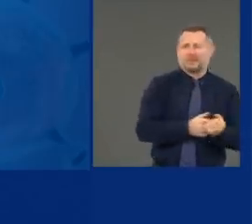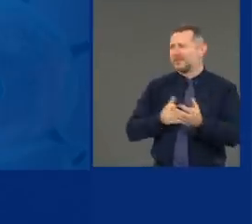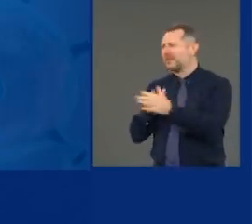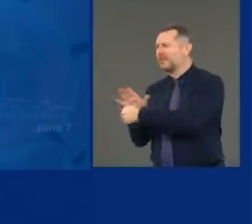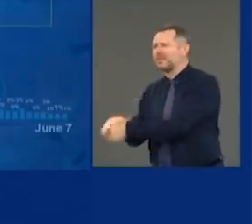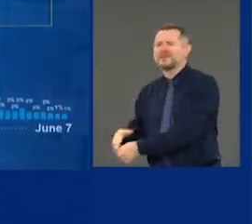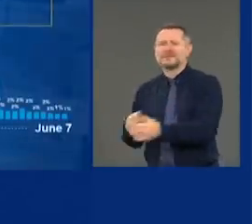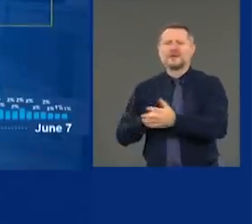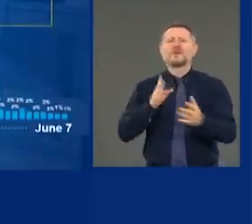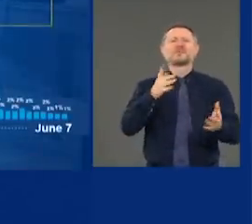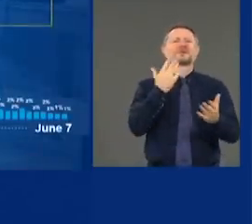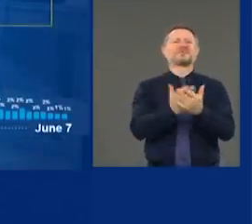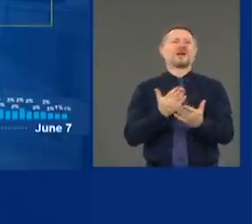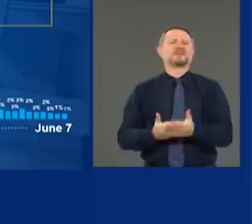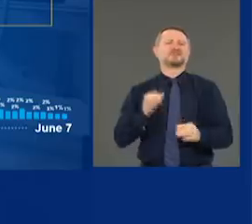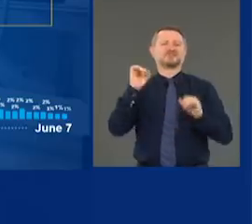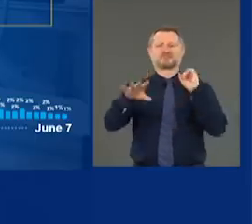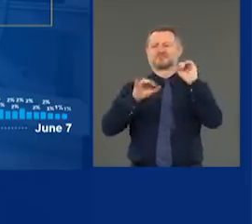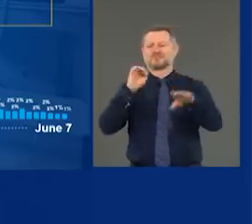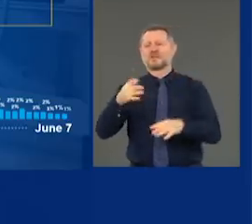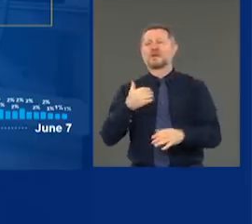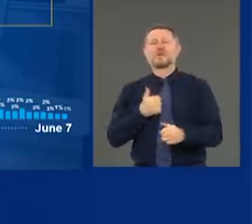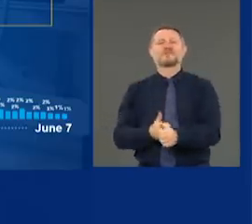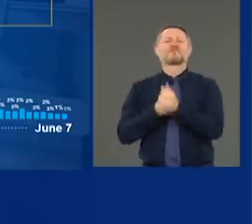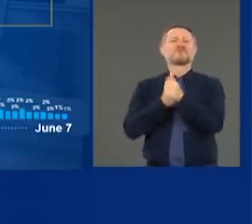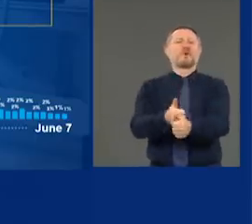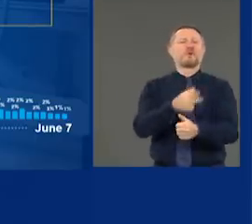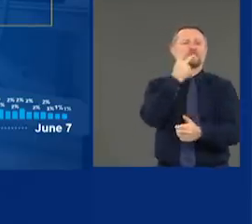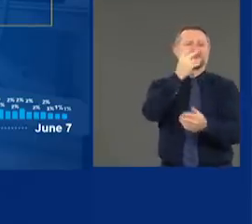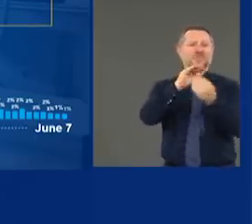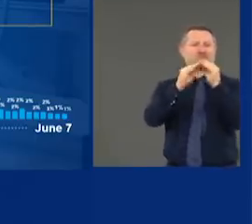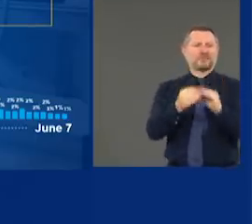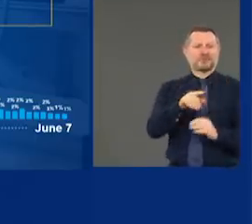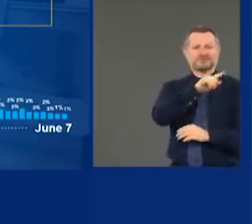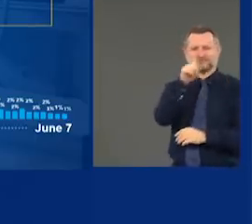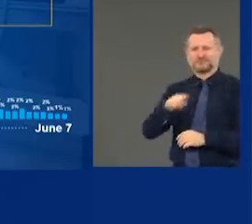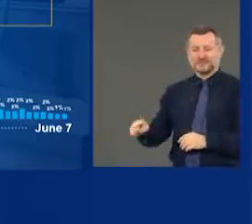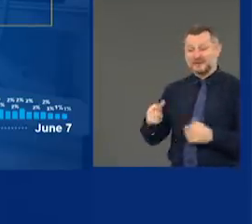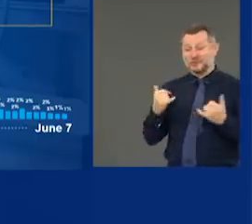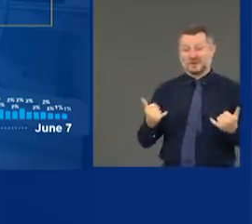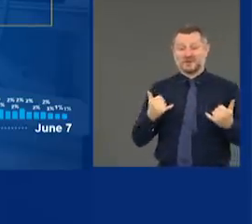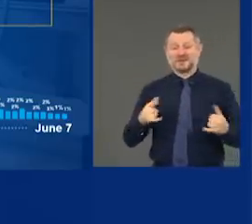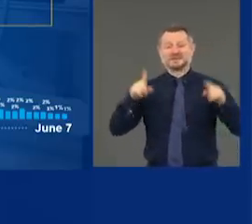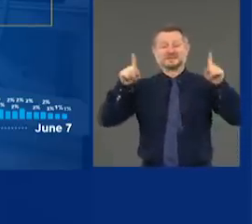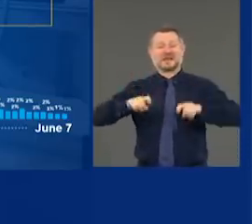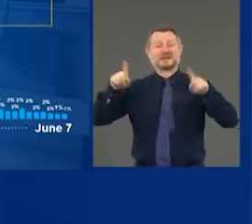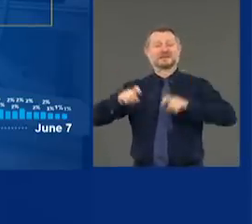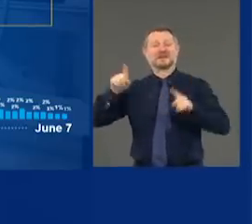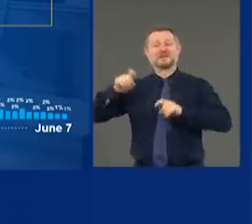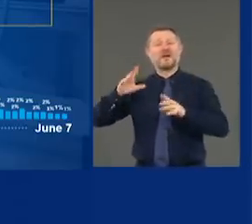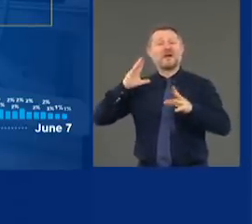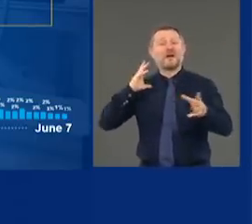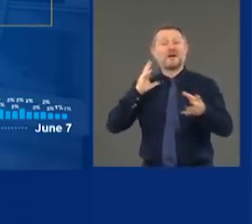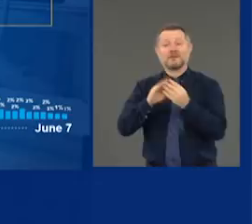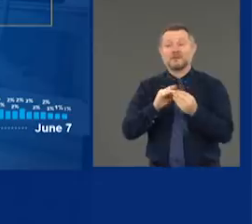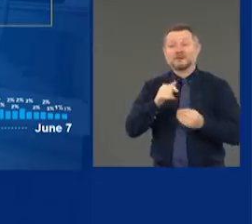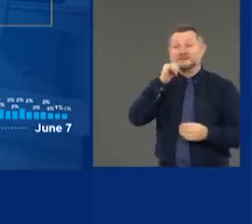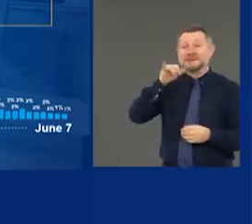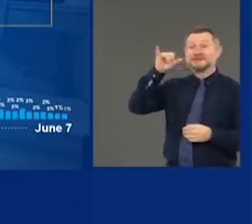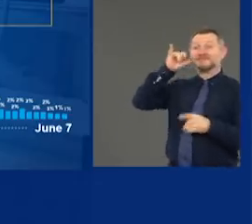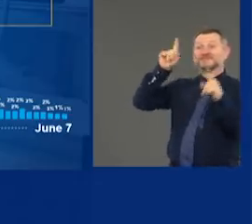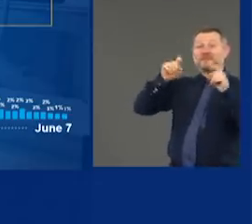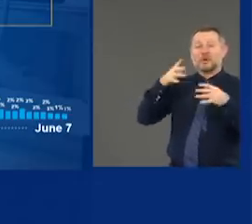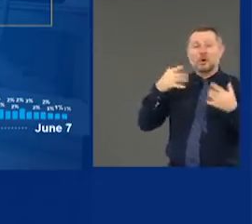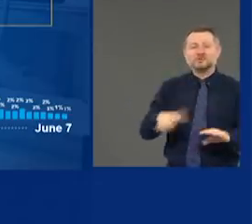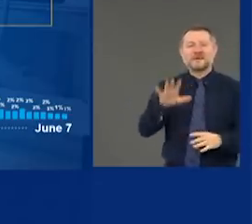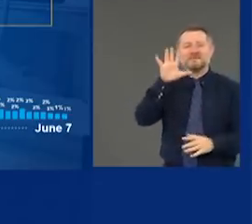on facts, and we have followed the facts. You look at where we are now with our testing results. On Sunday, we did